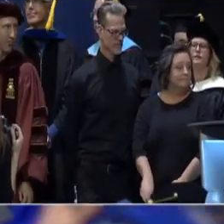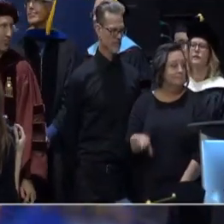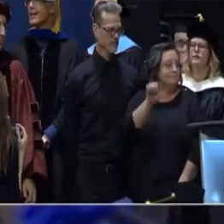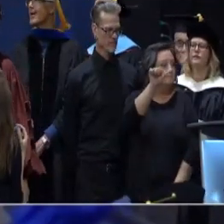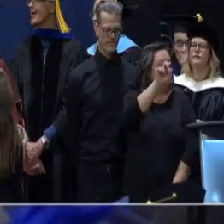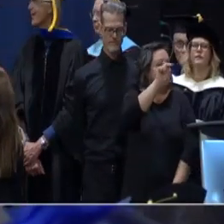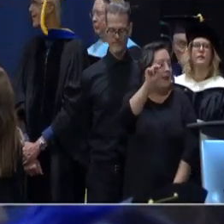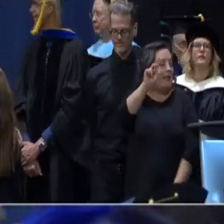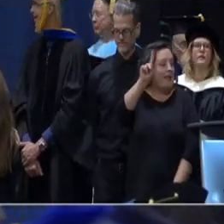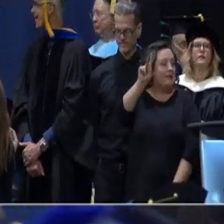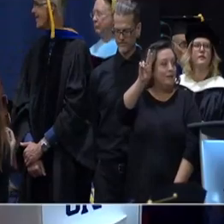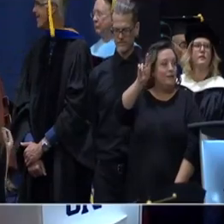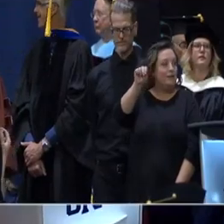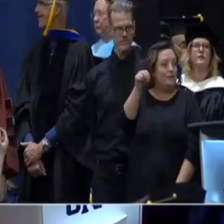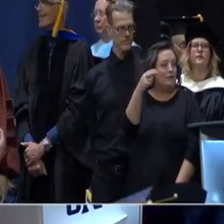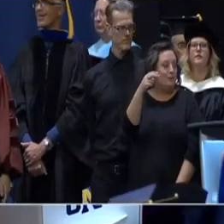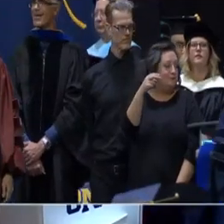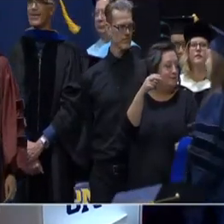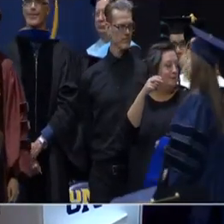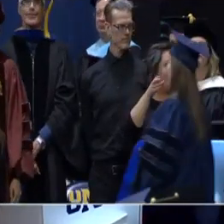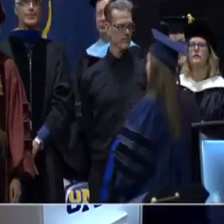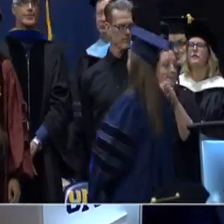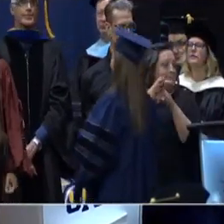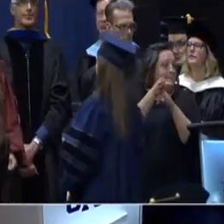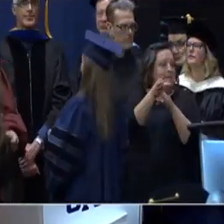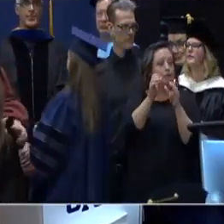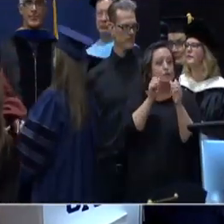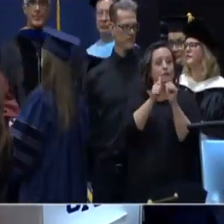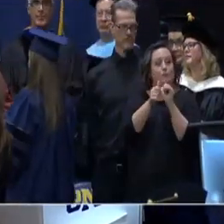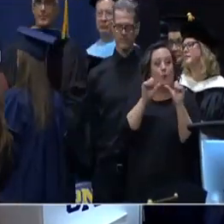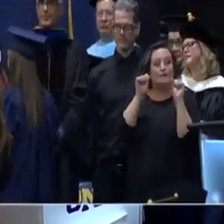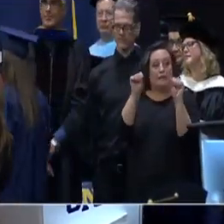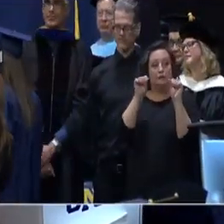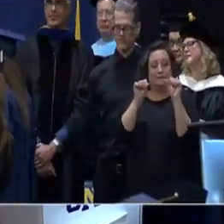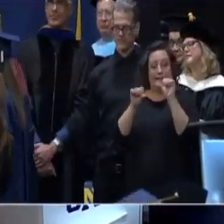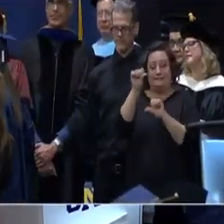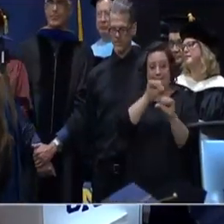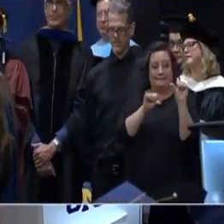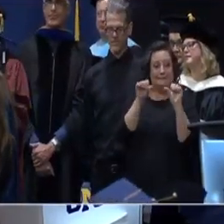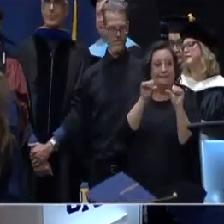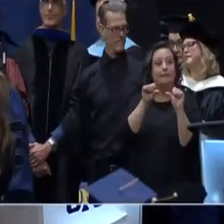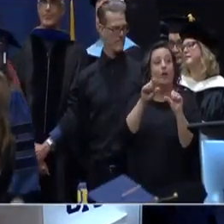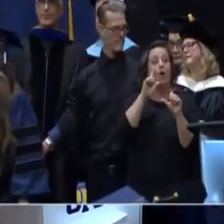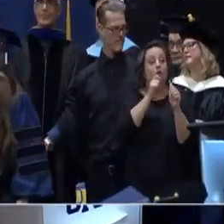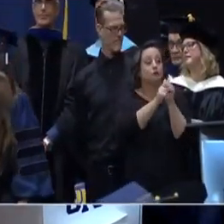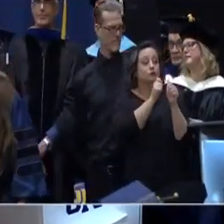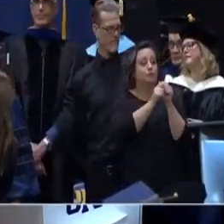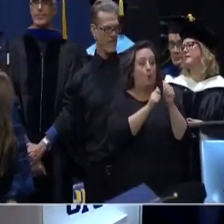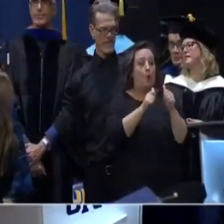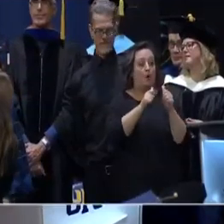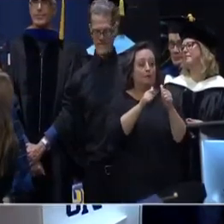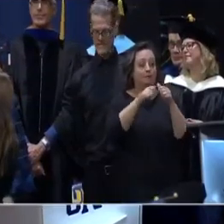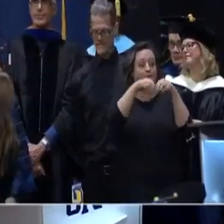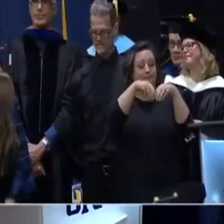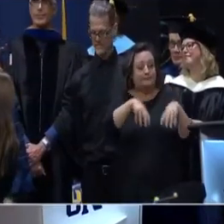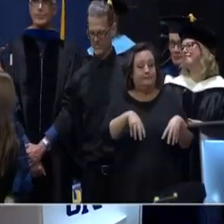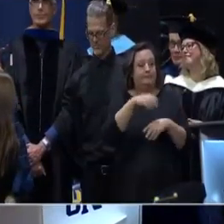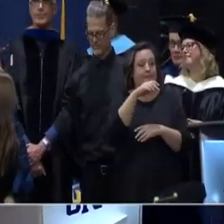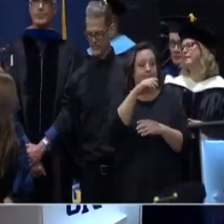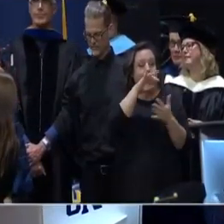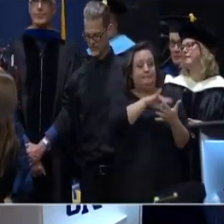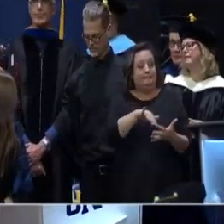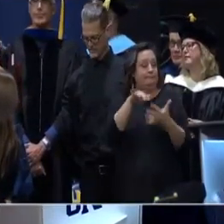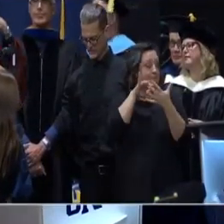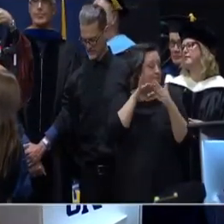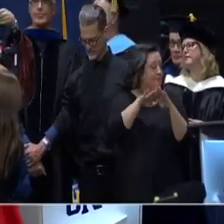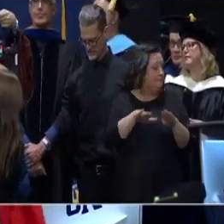Ann Kuhn. Ann Kuhn's major is Sport and Exercise Science, Sport Pedagogy. Dr. Kuhn is being hooded by research